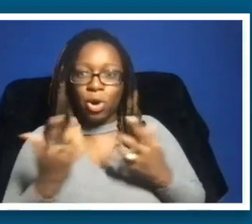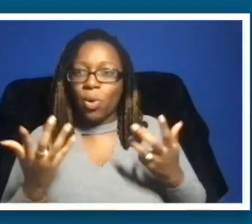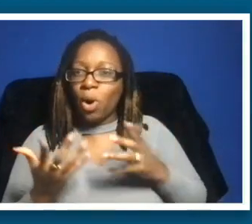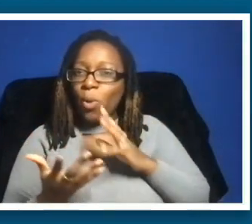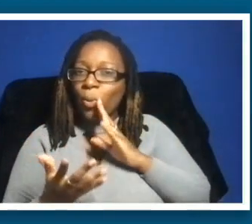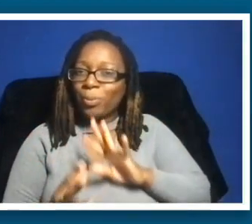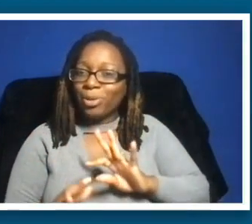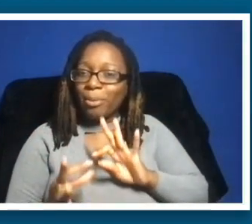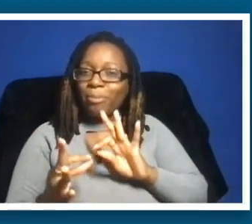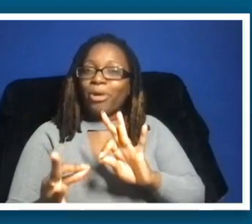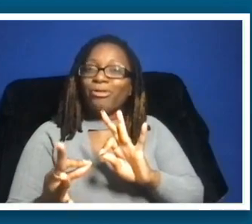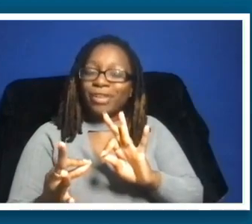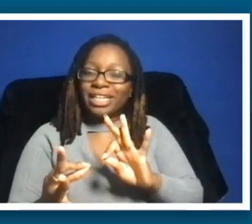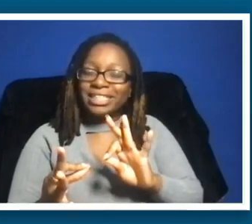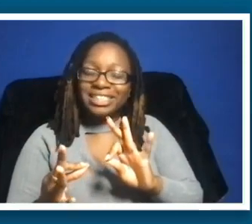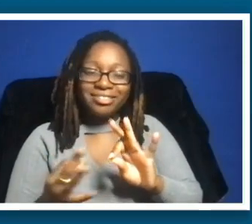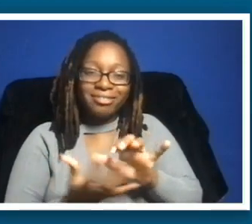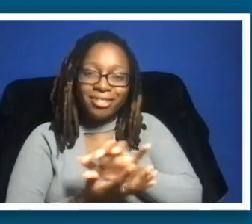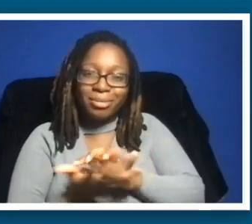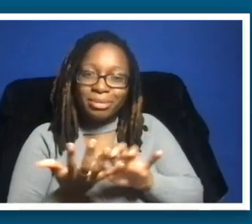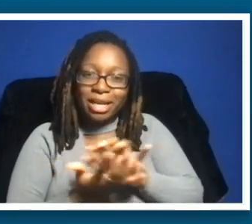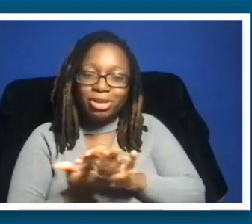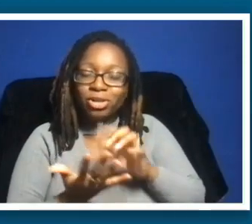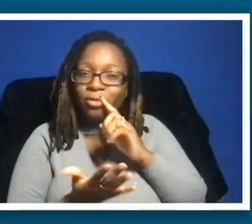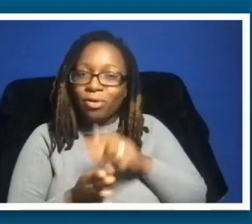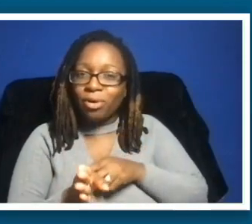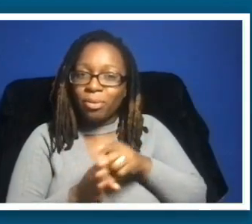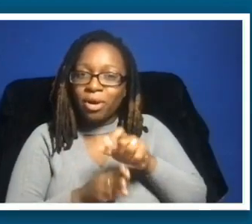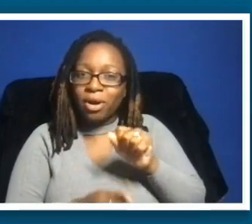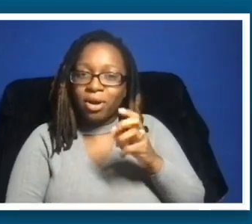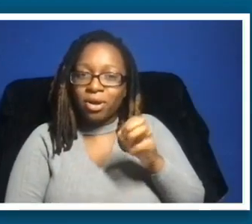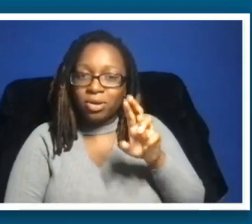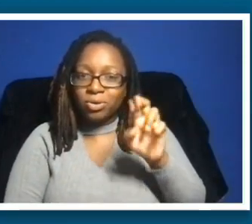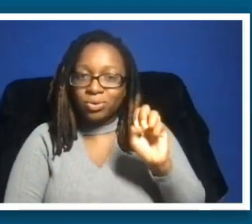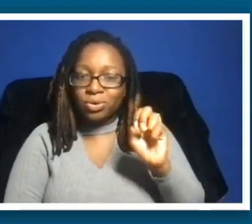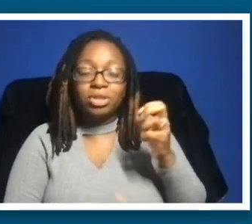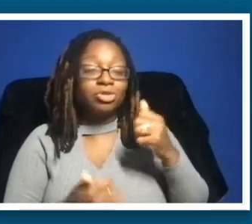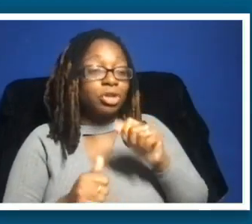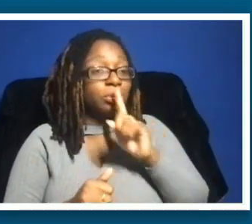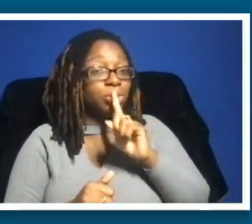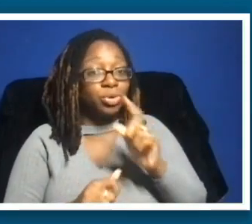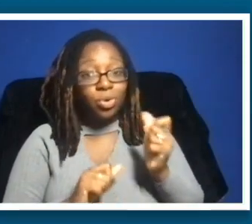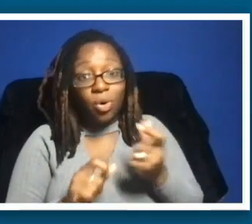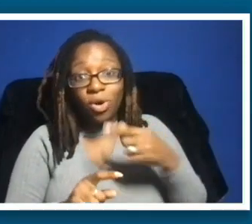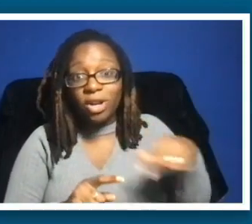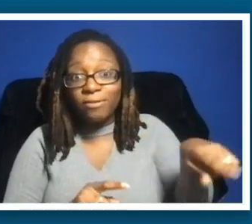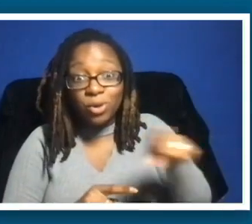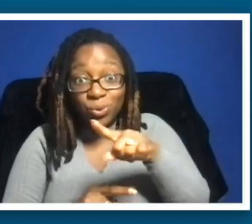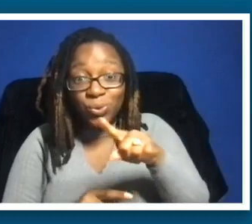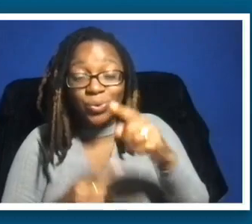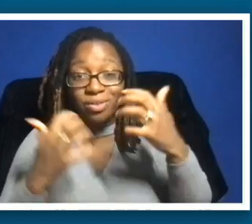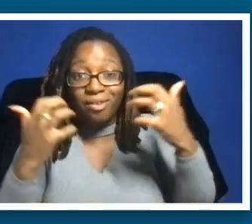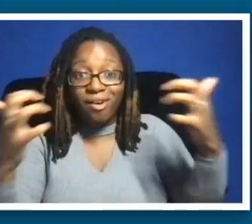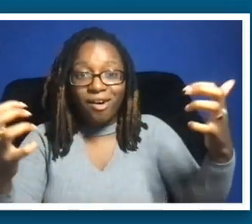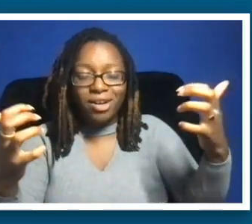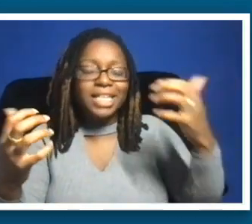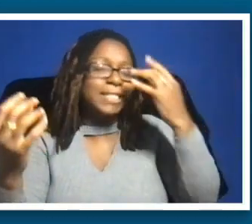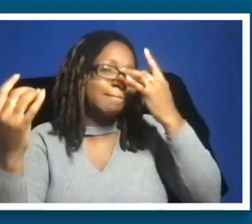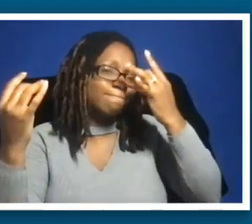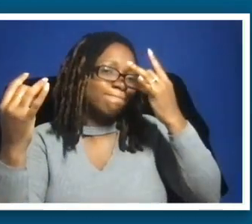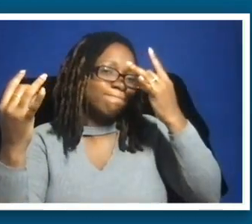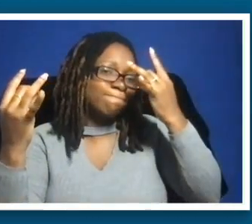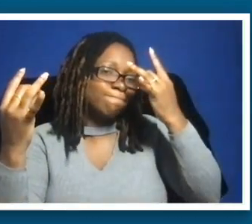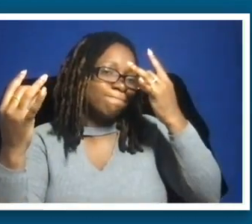of primary sources, really is intended to get every participant thinking in this way and learning a little bit